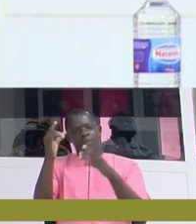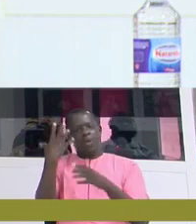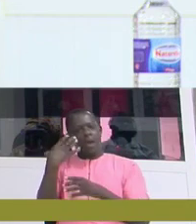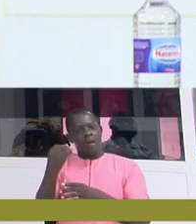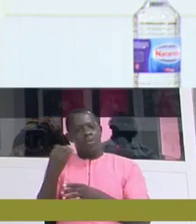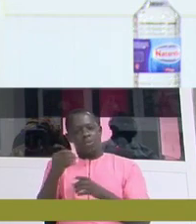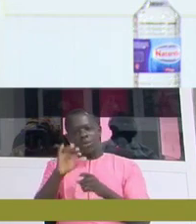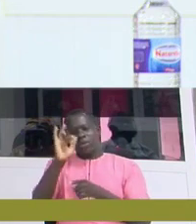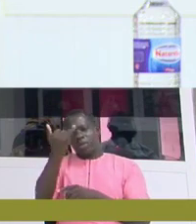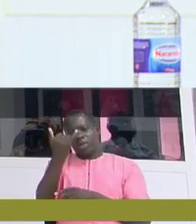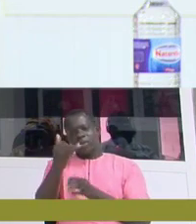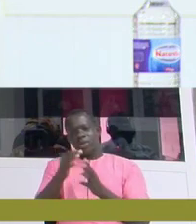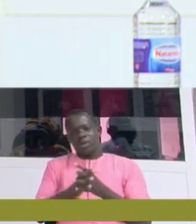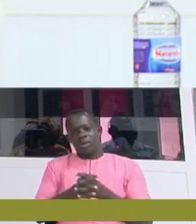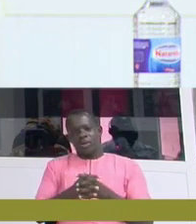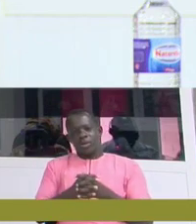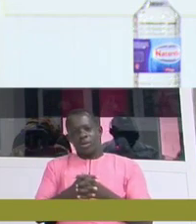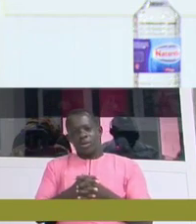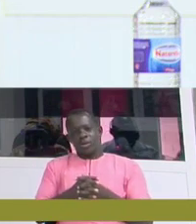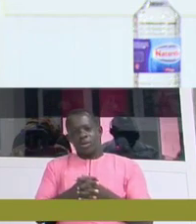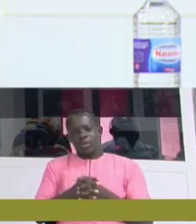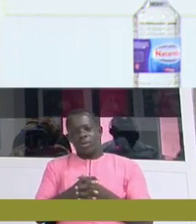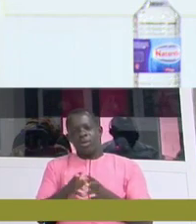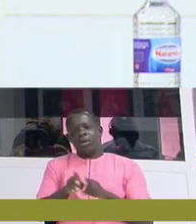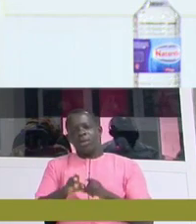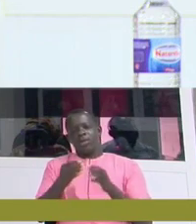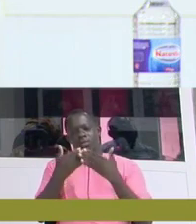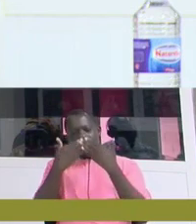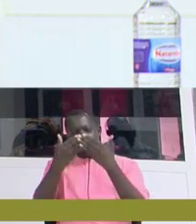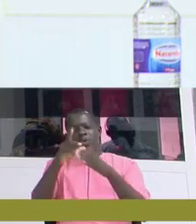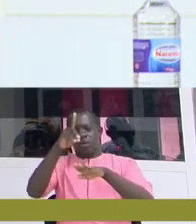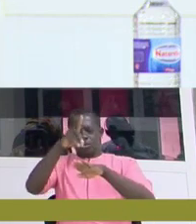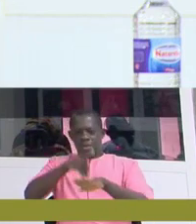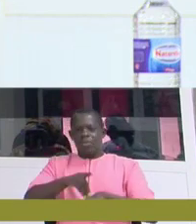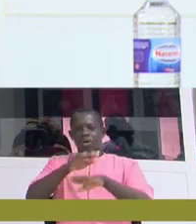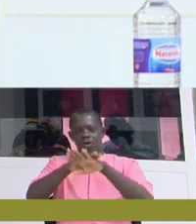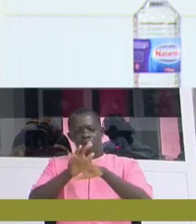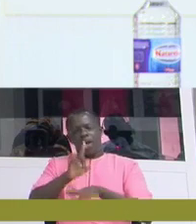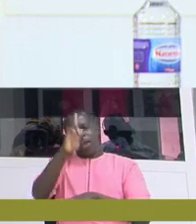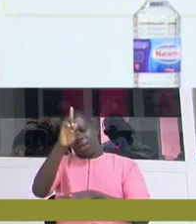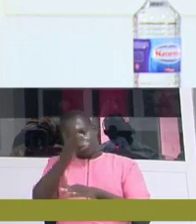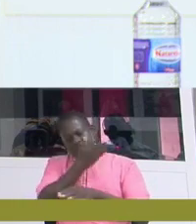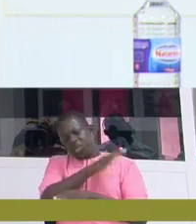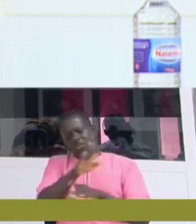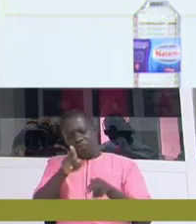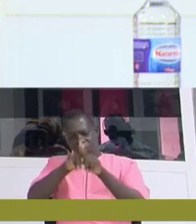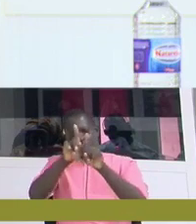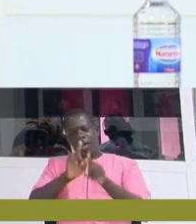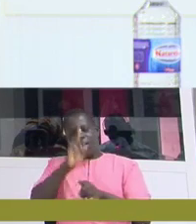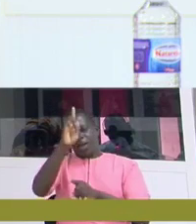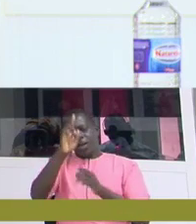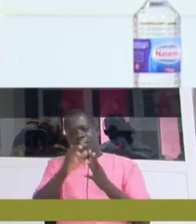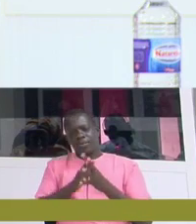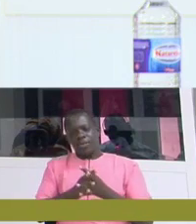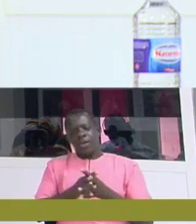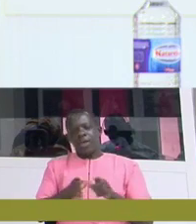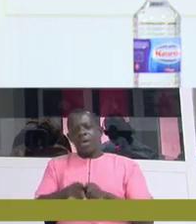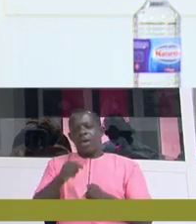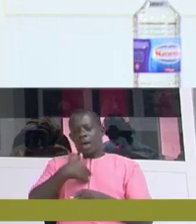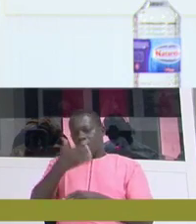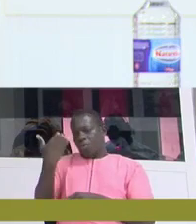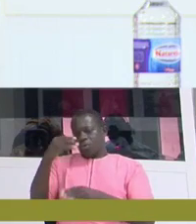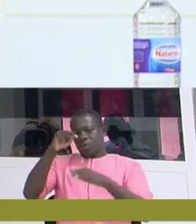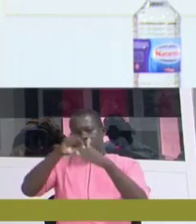I have faced a problem, and he said, yes. Huh? I said, well then, God, I leave it with God. I was in the